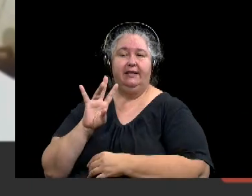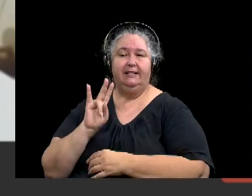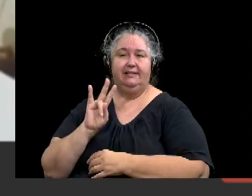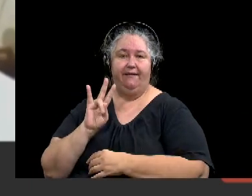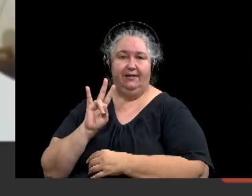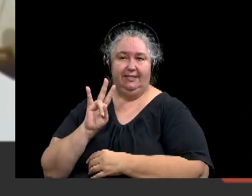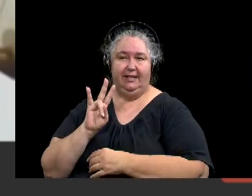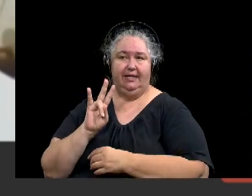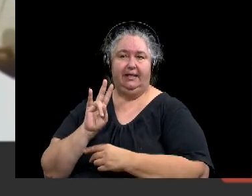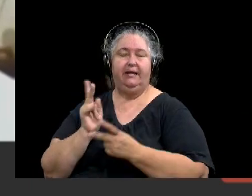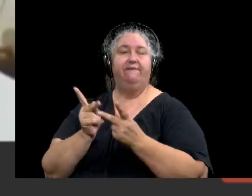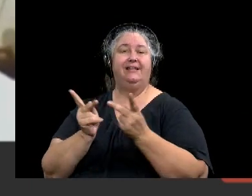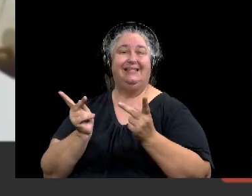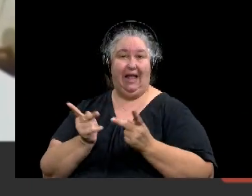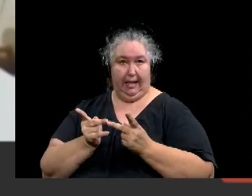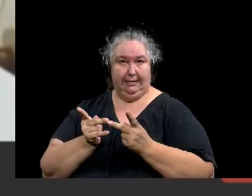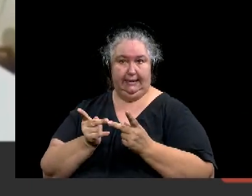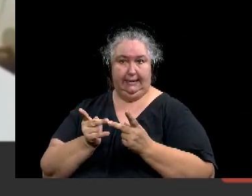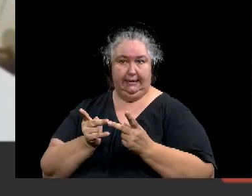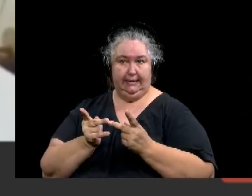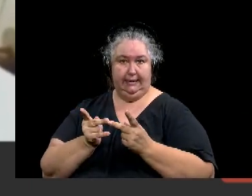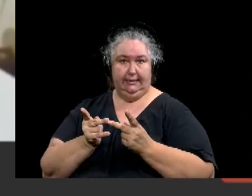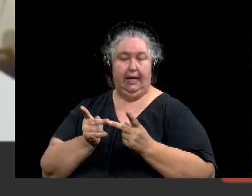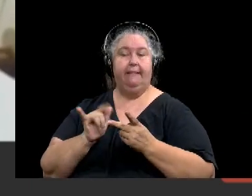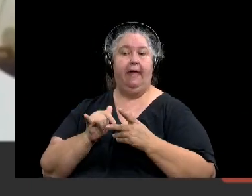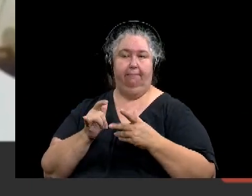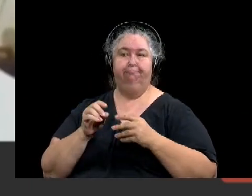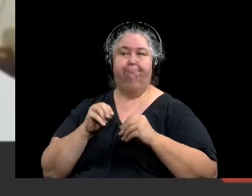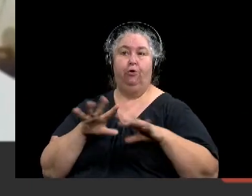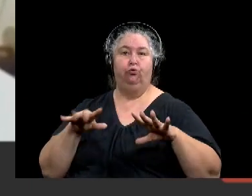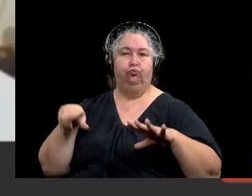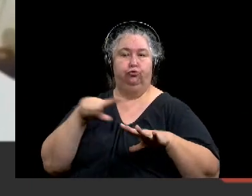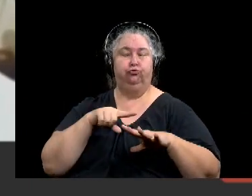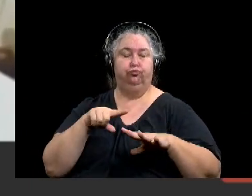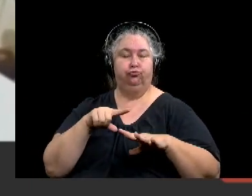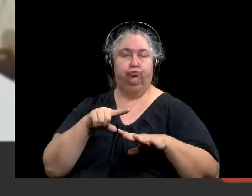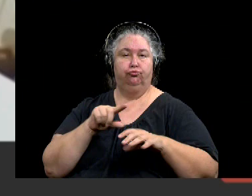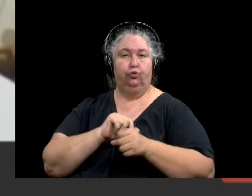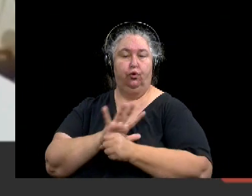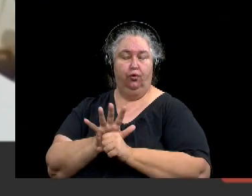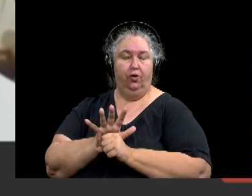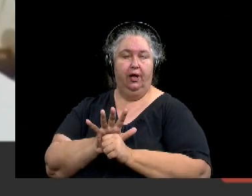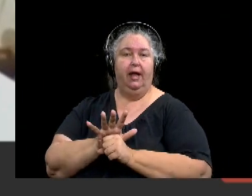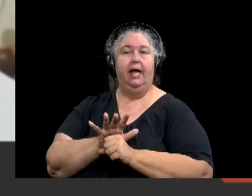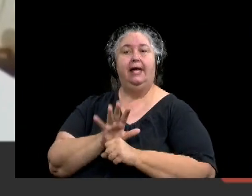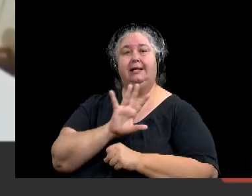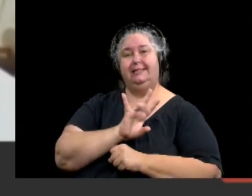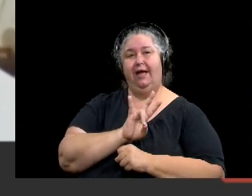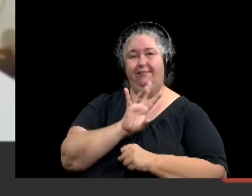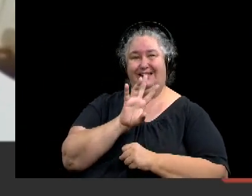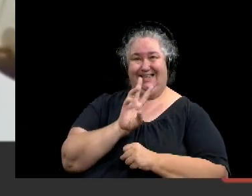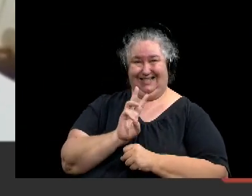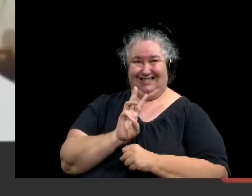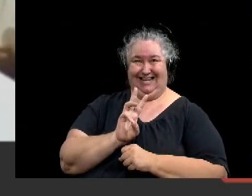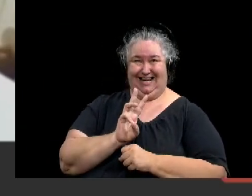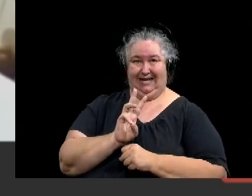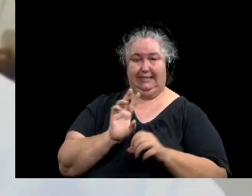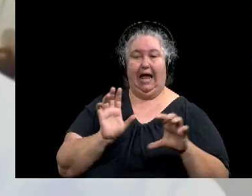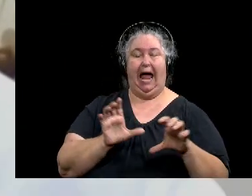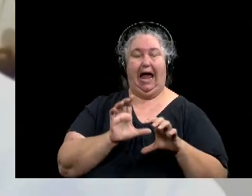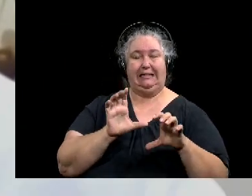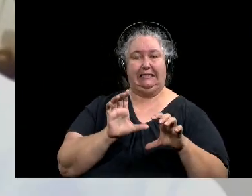facility outbreaks. There are 76 active cases among patients and staff in